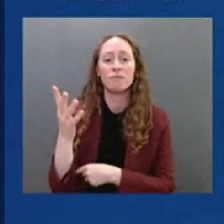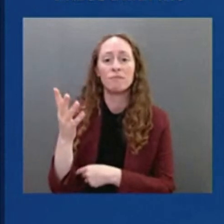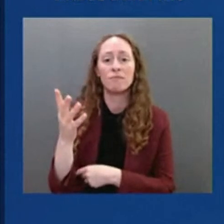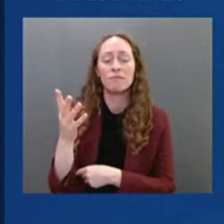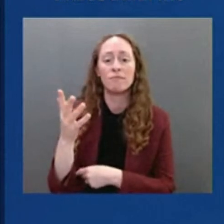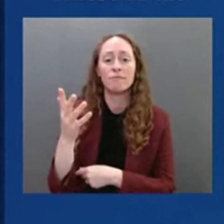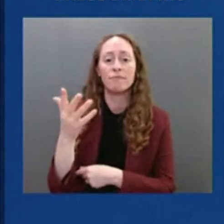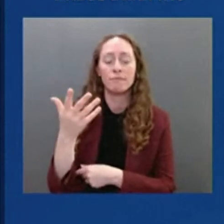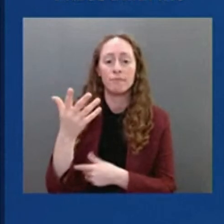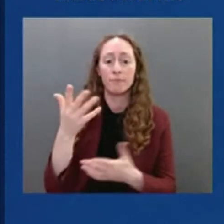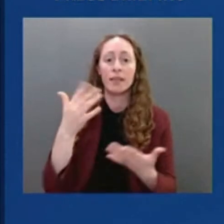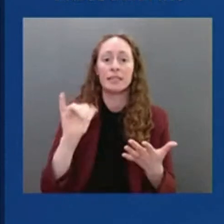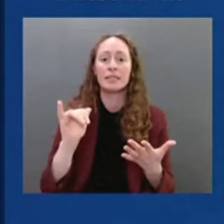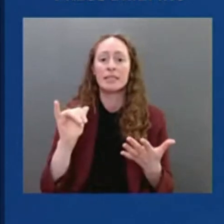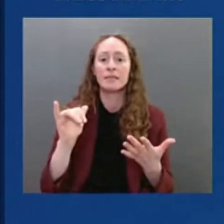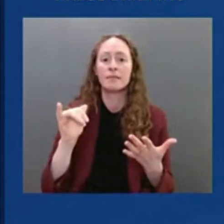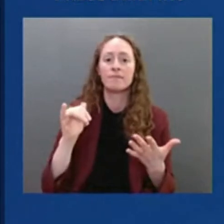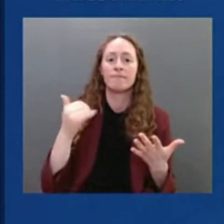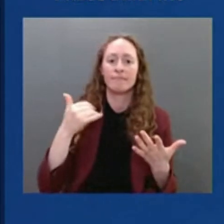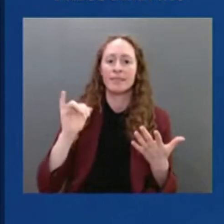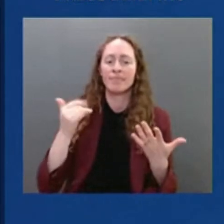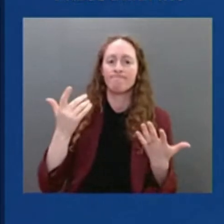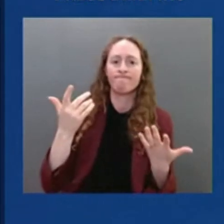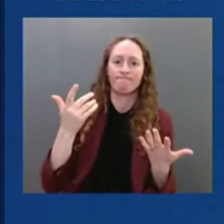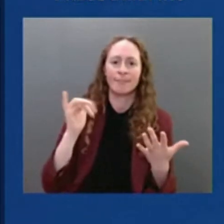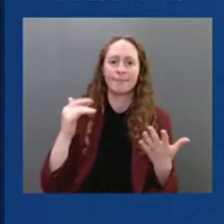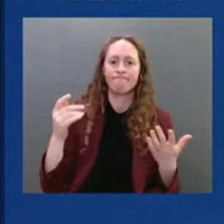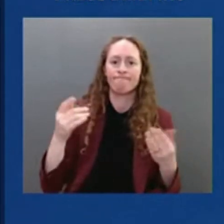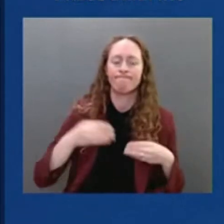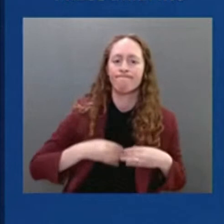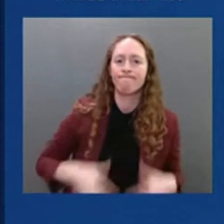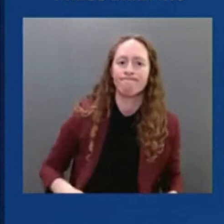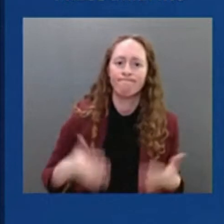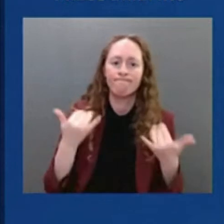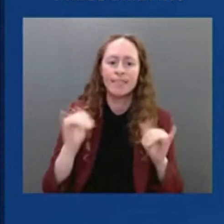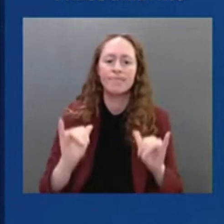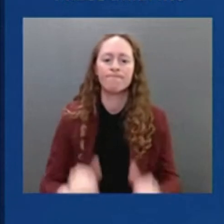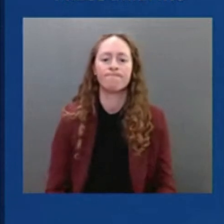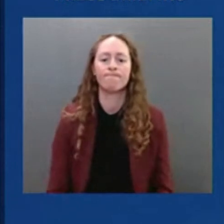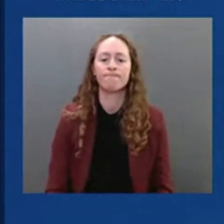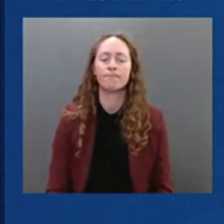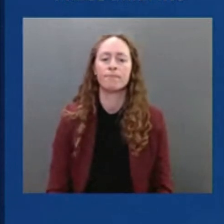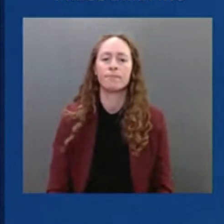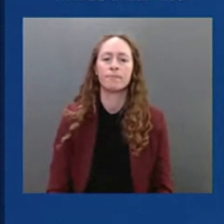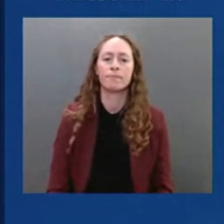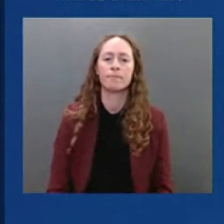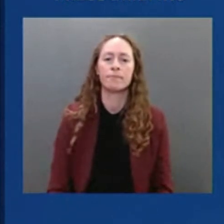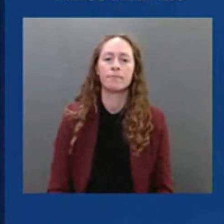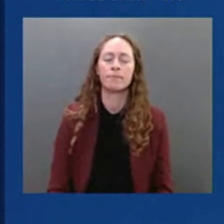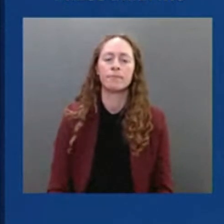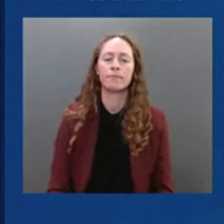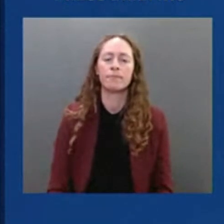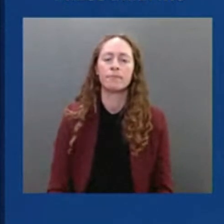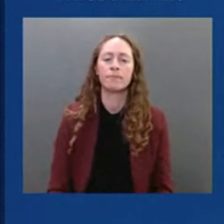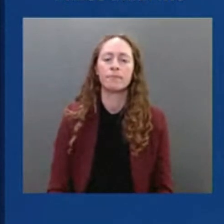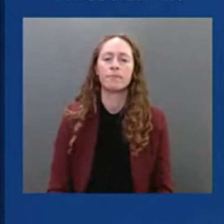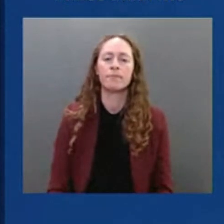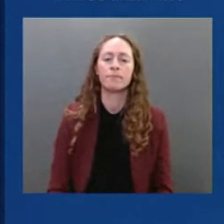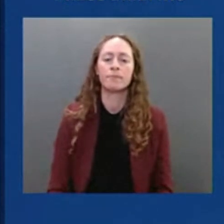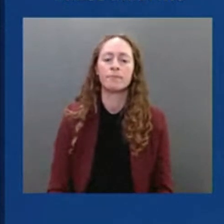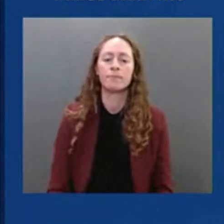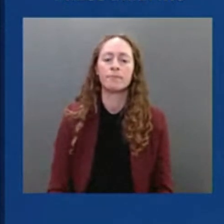all compared to other Omicron subvariants. Next slide. More on